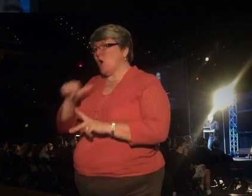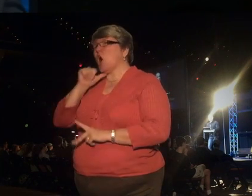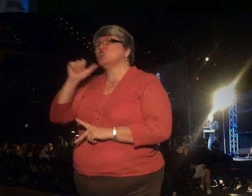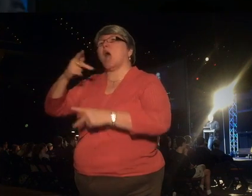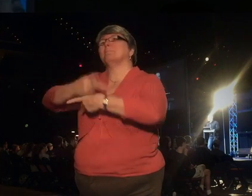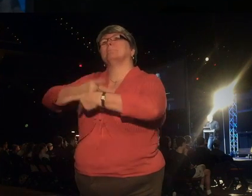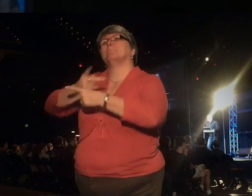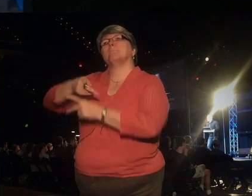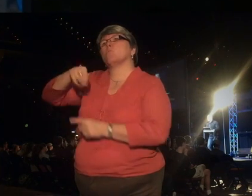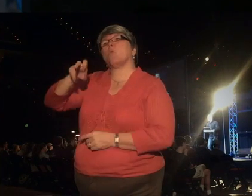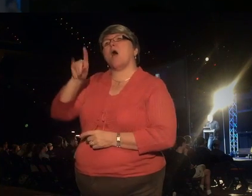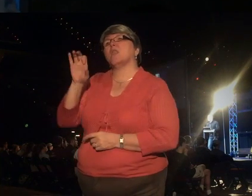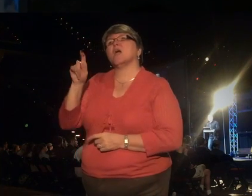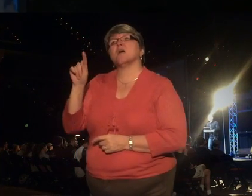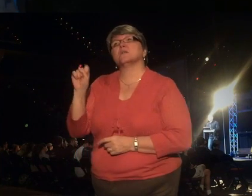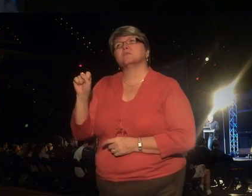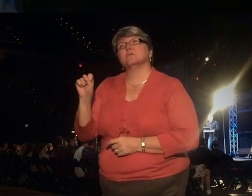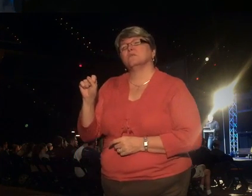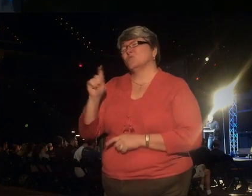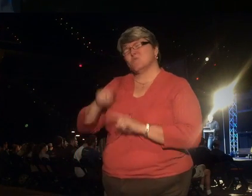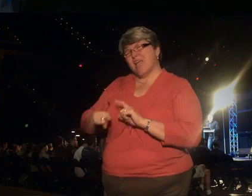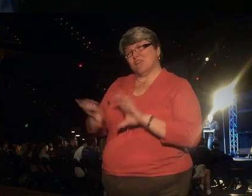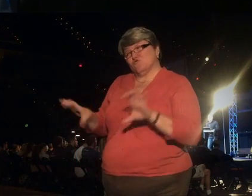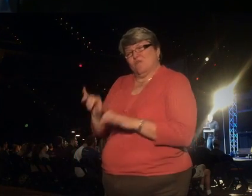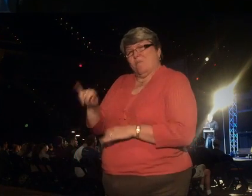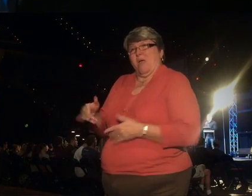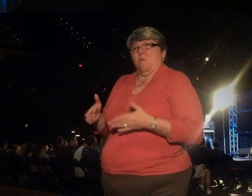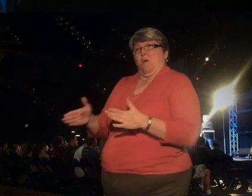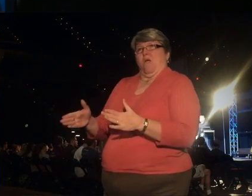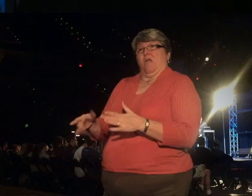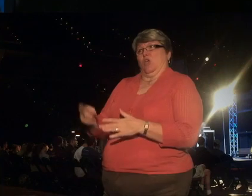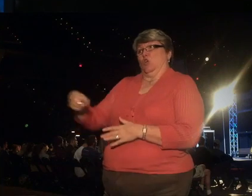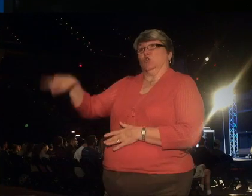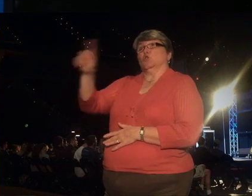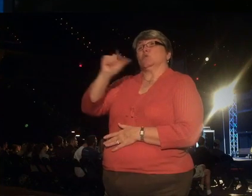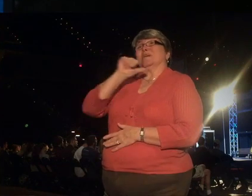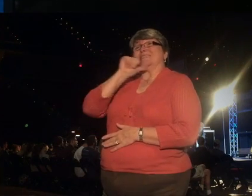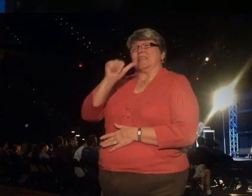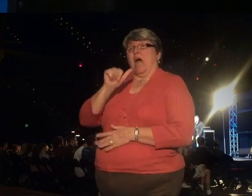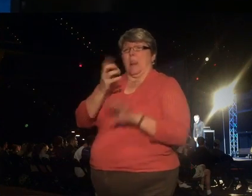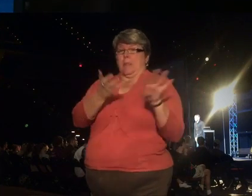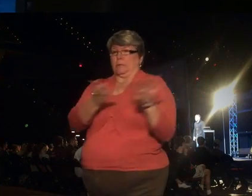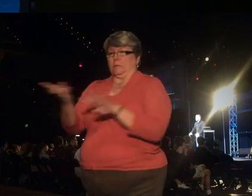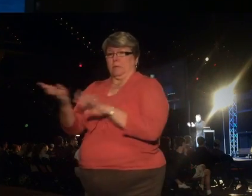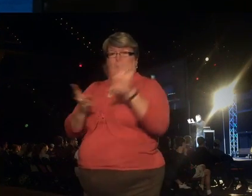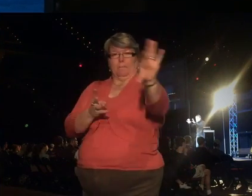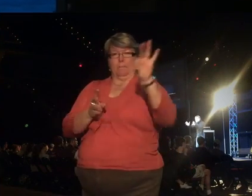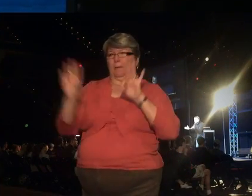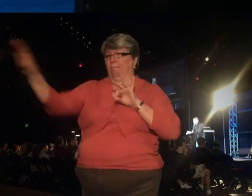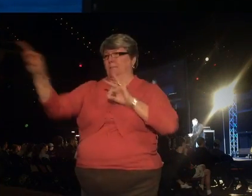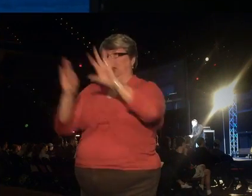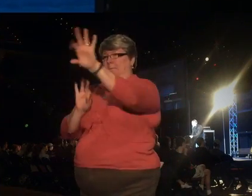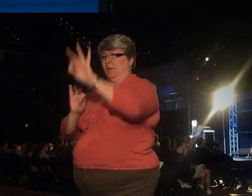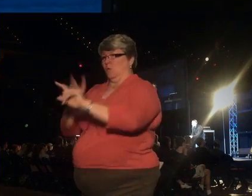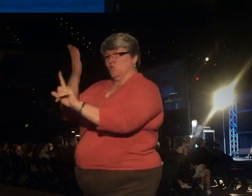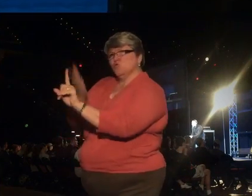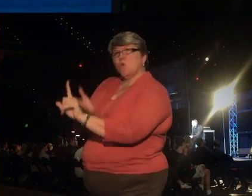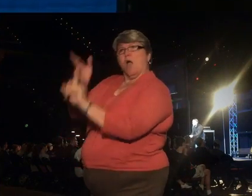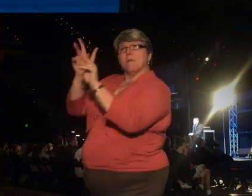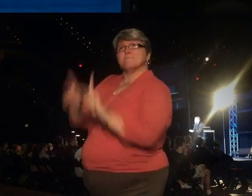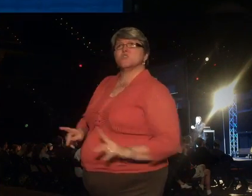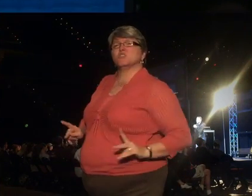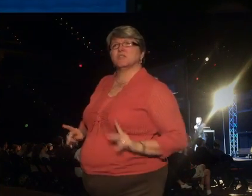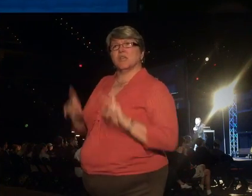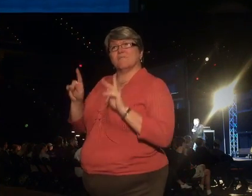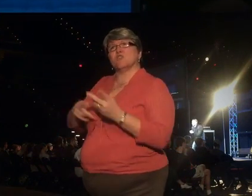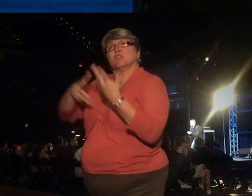products. They're not. And you can't treat them that way. You're not an assembly of features. You're a person. And as